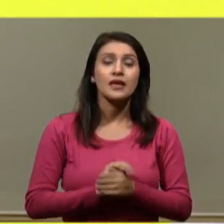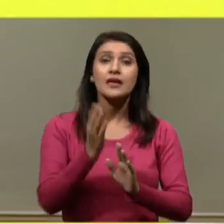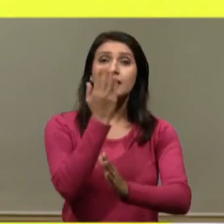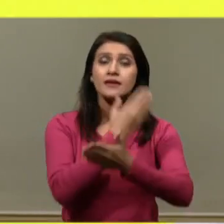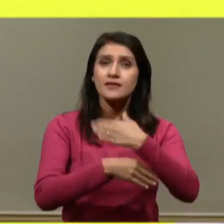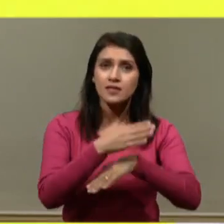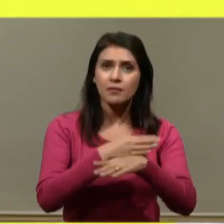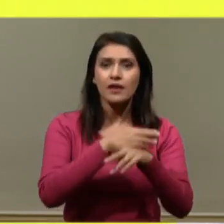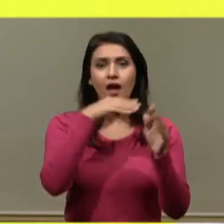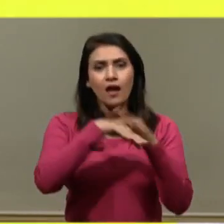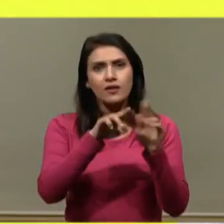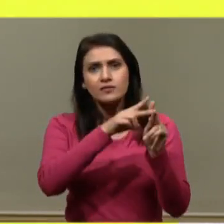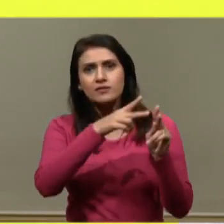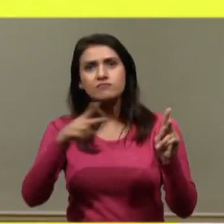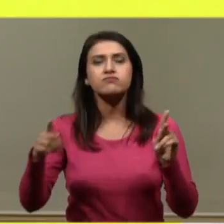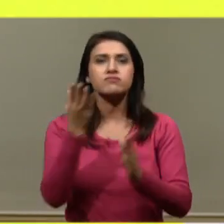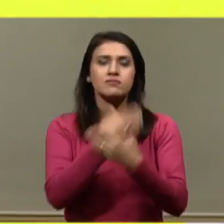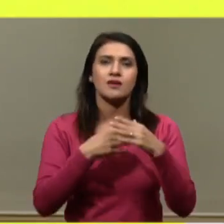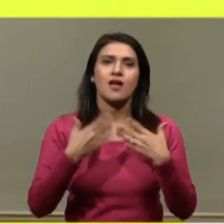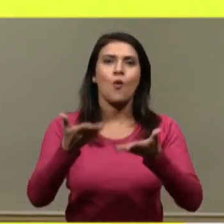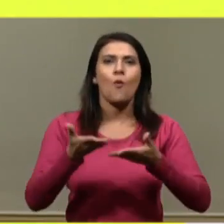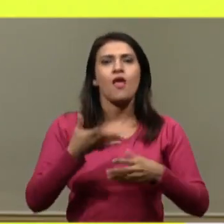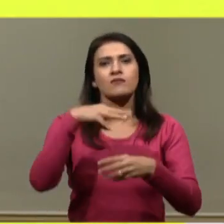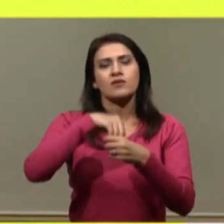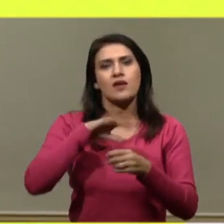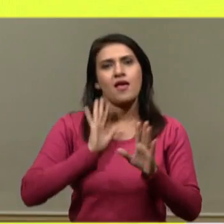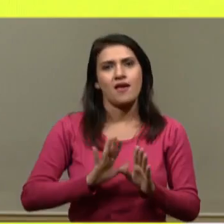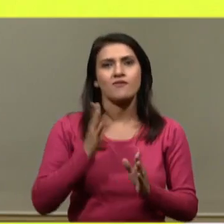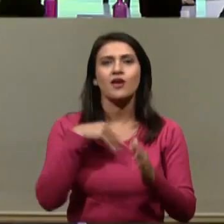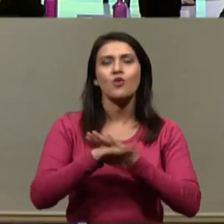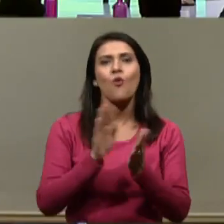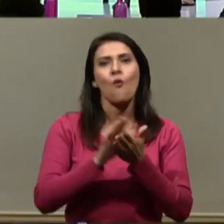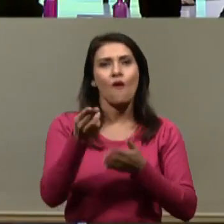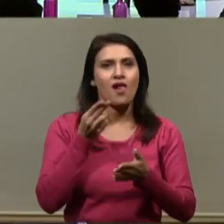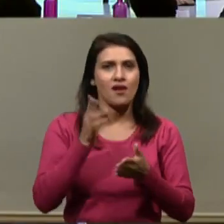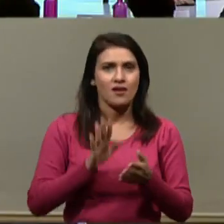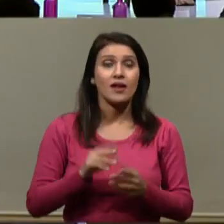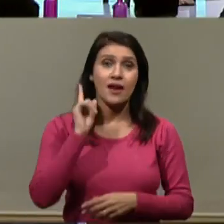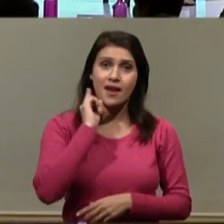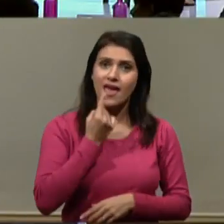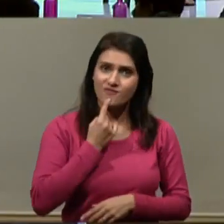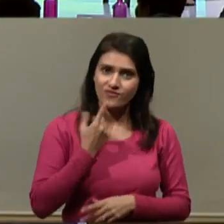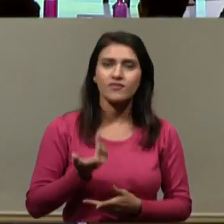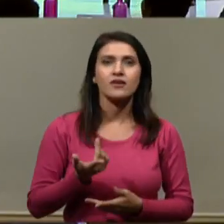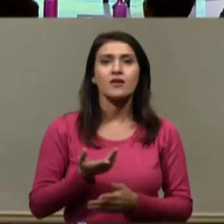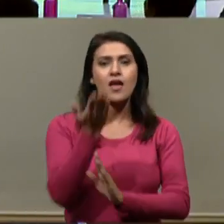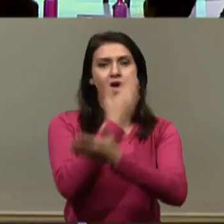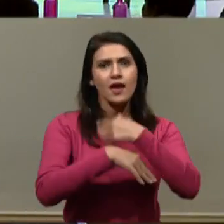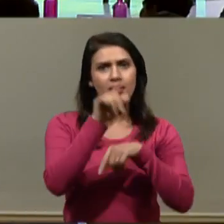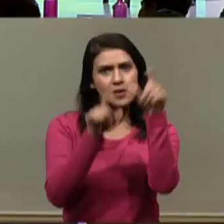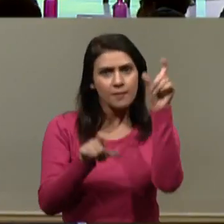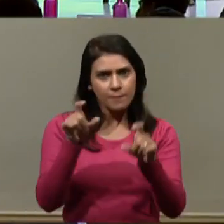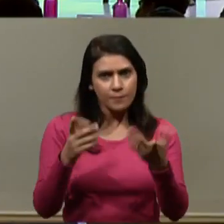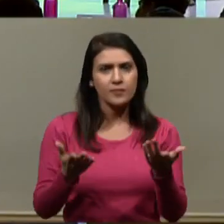There are many different kinds of disability present in our hotels. It includes the deaf, people with a physical handicap,